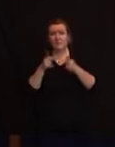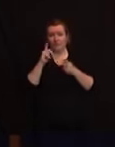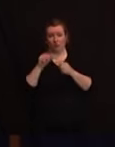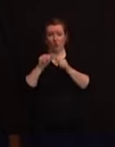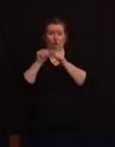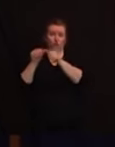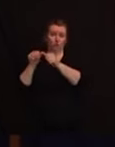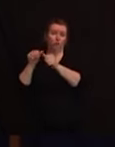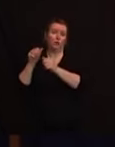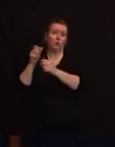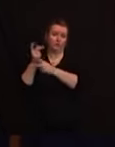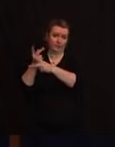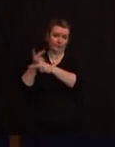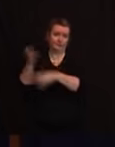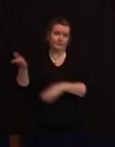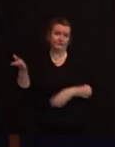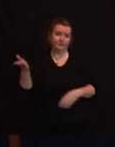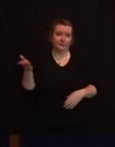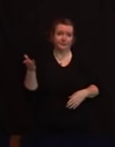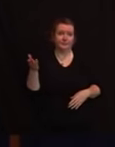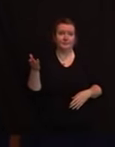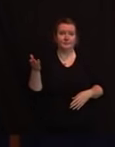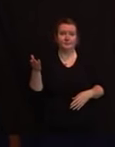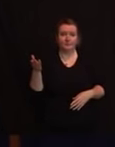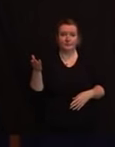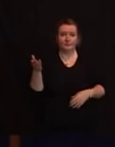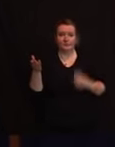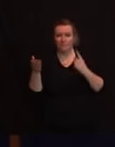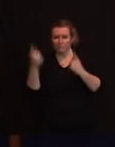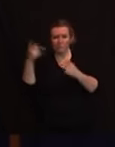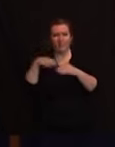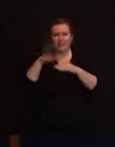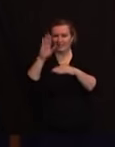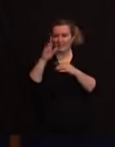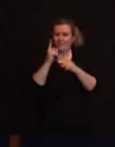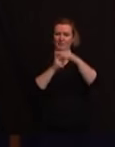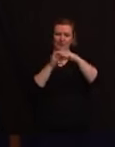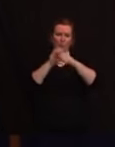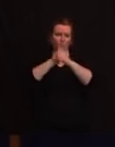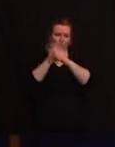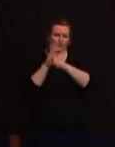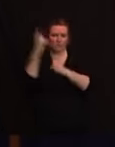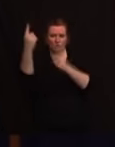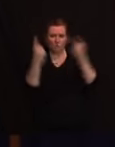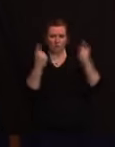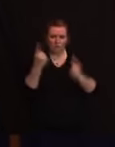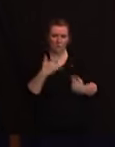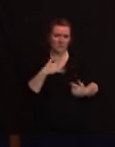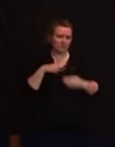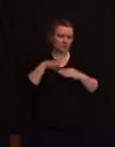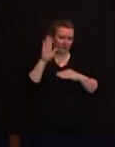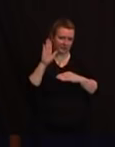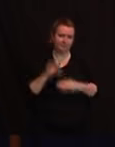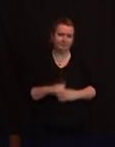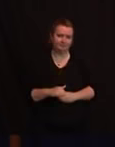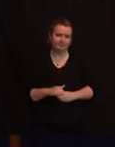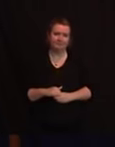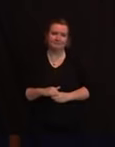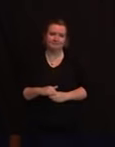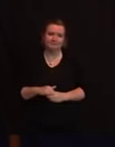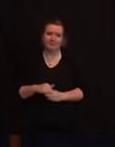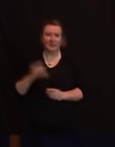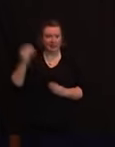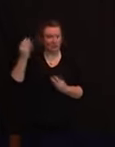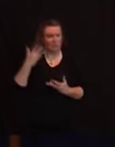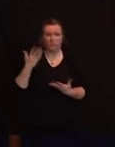least 1 COVID-positive case. These case numbers include reports from long-term care nursing